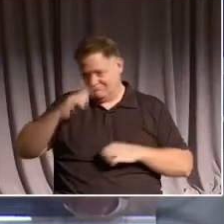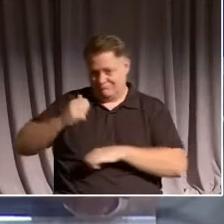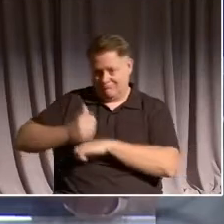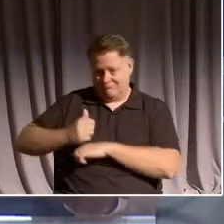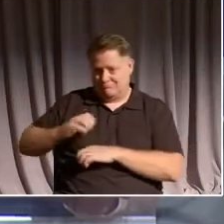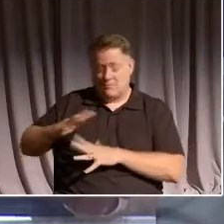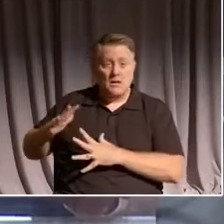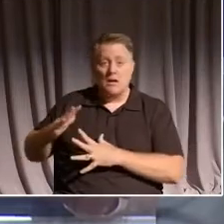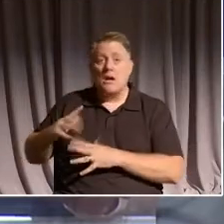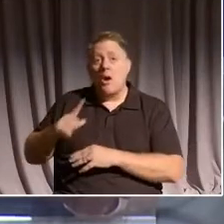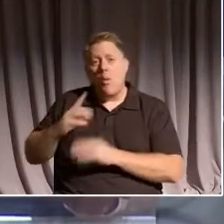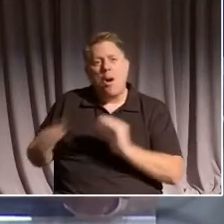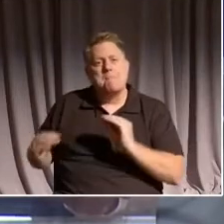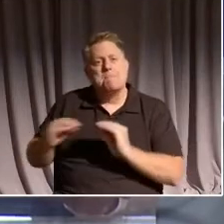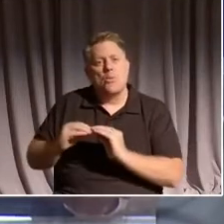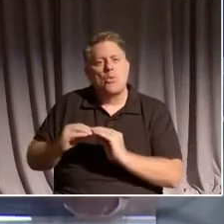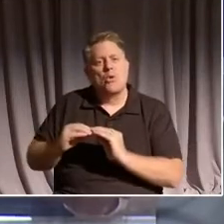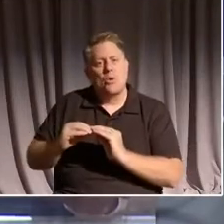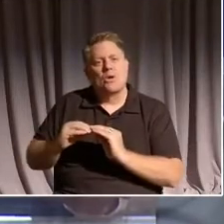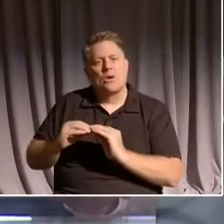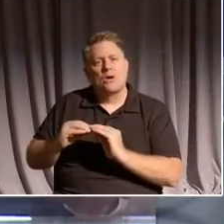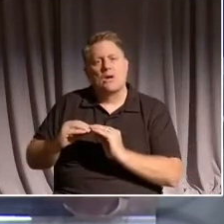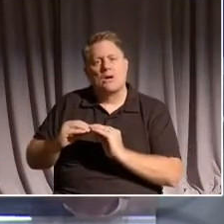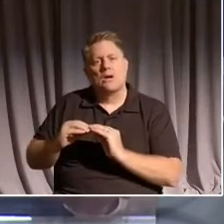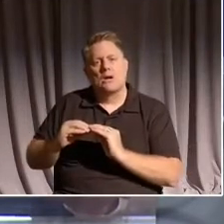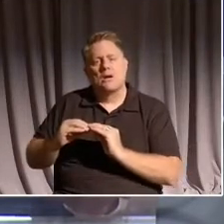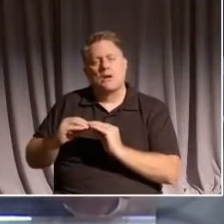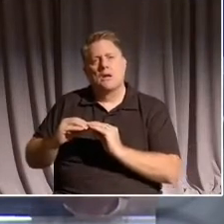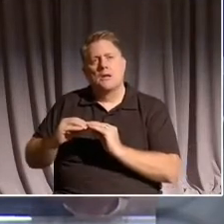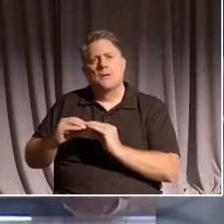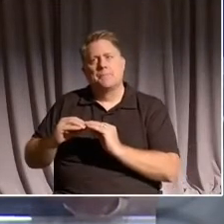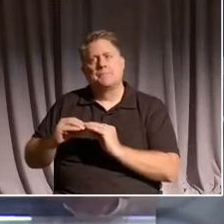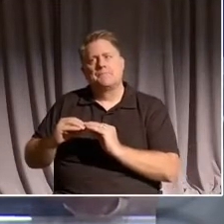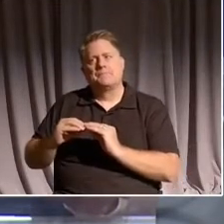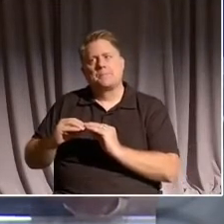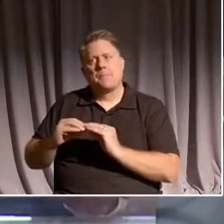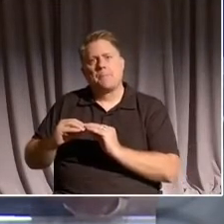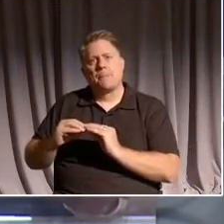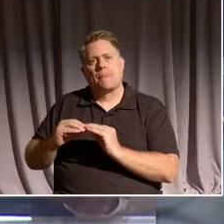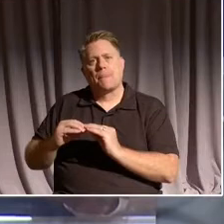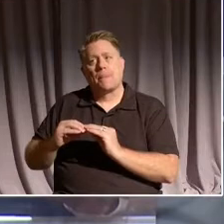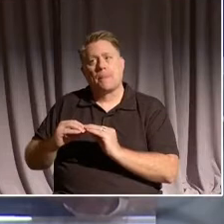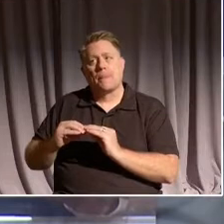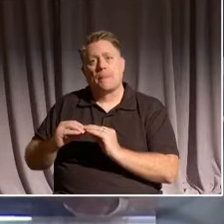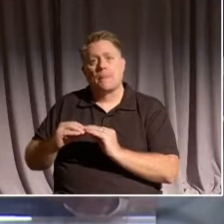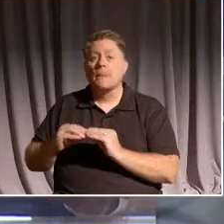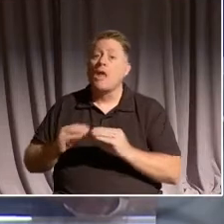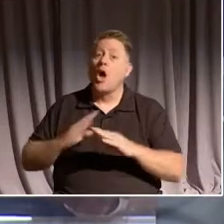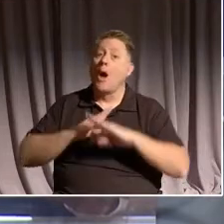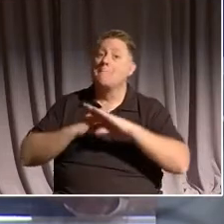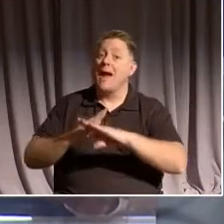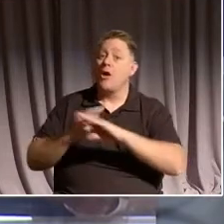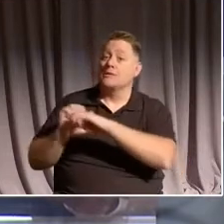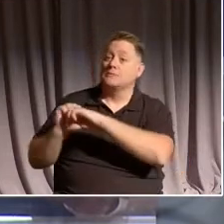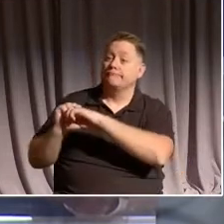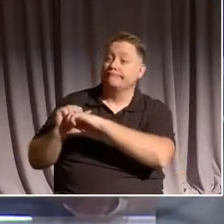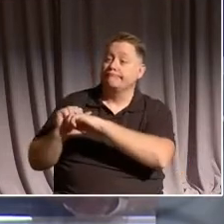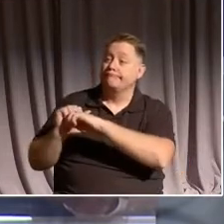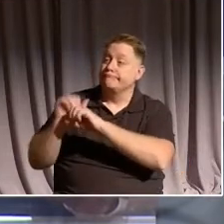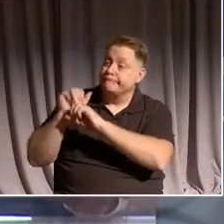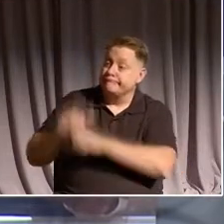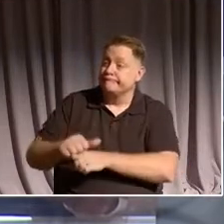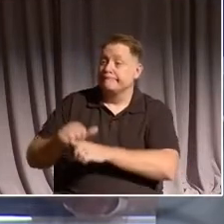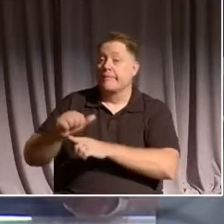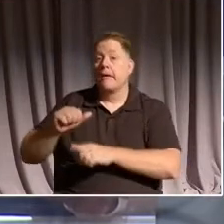like to see us do some even more. I think we overcome a lot of our barriers of homelessness and